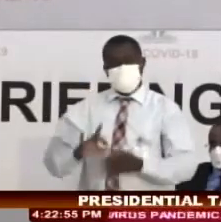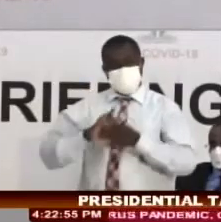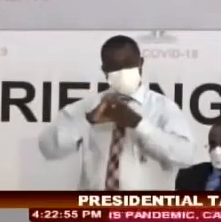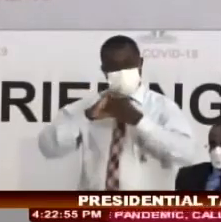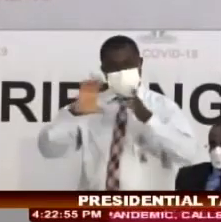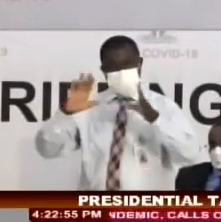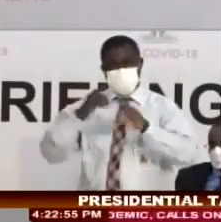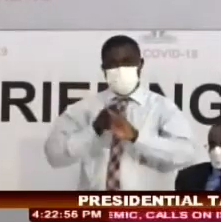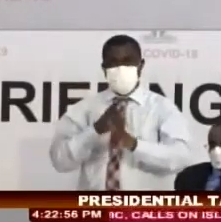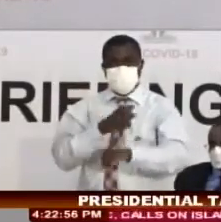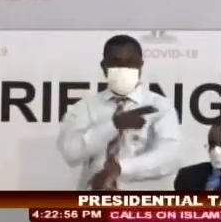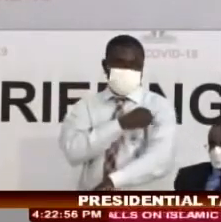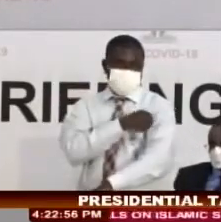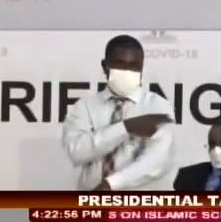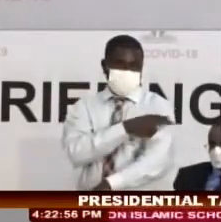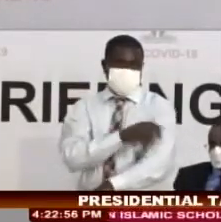hospitals.